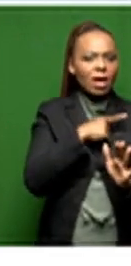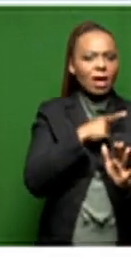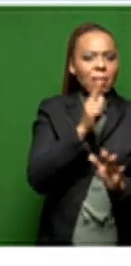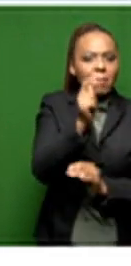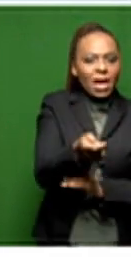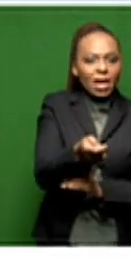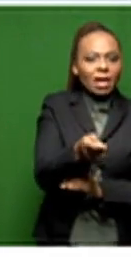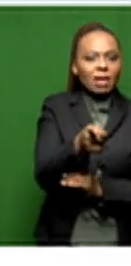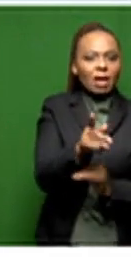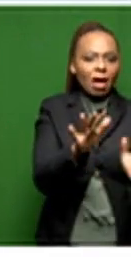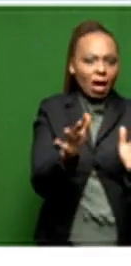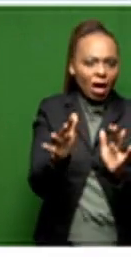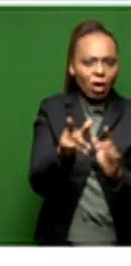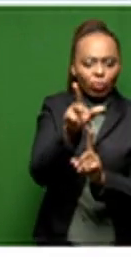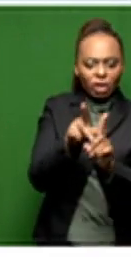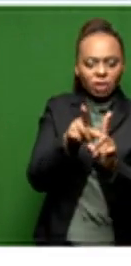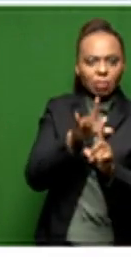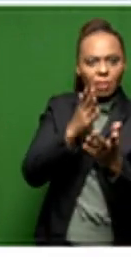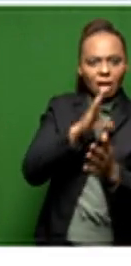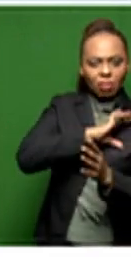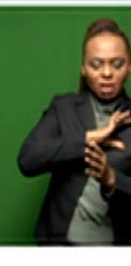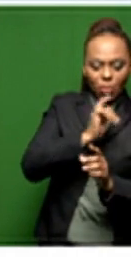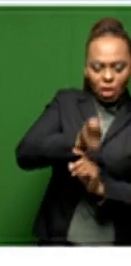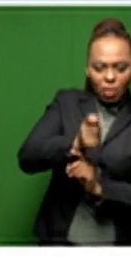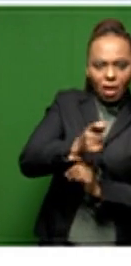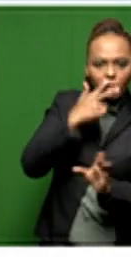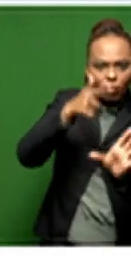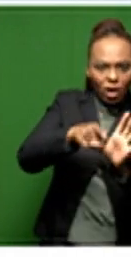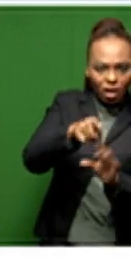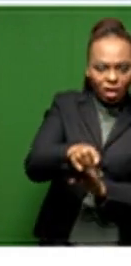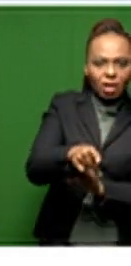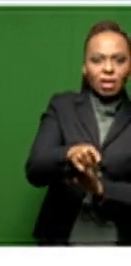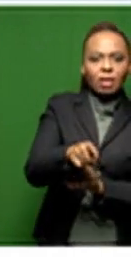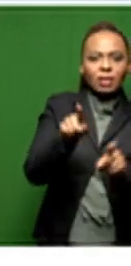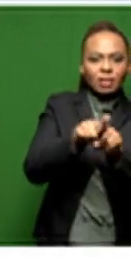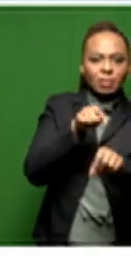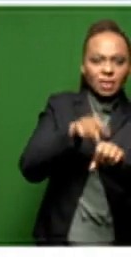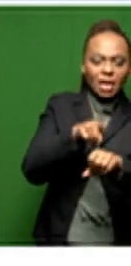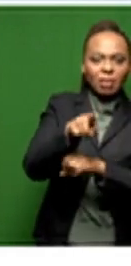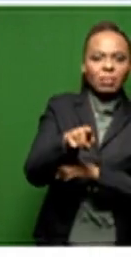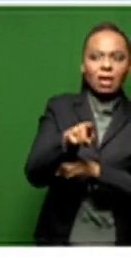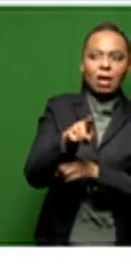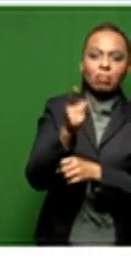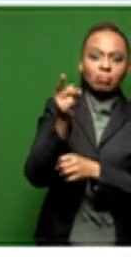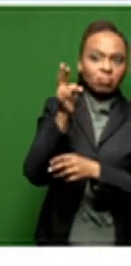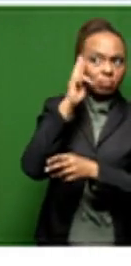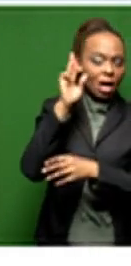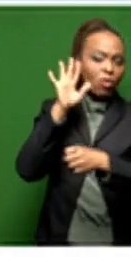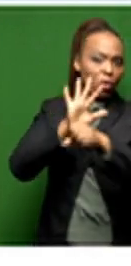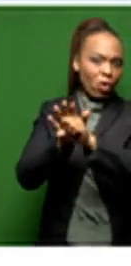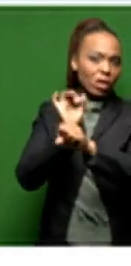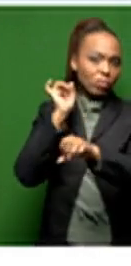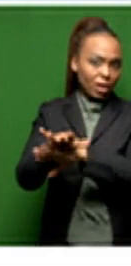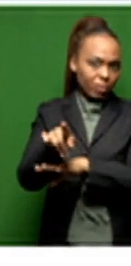and RFID contactless payment mechanism, and at the same time COVID happened, and what we were